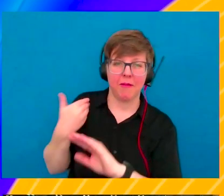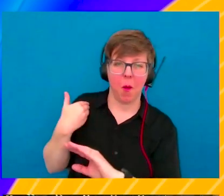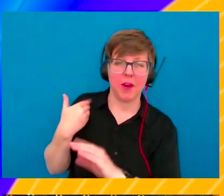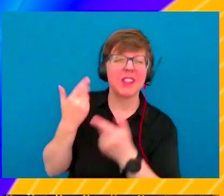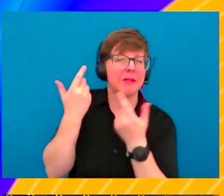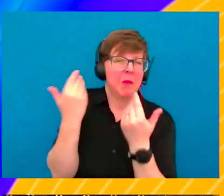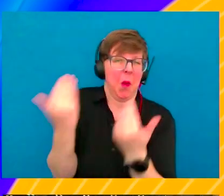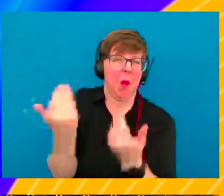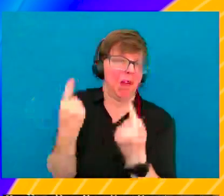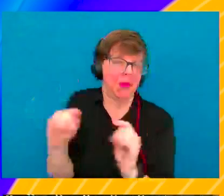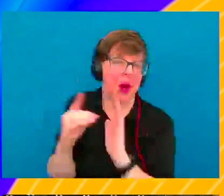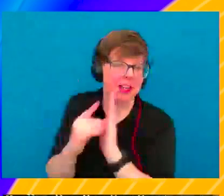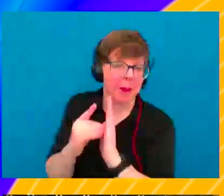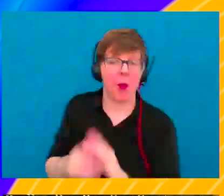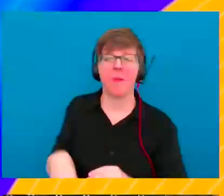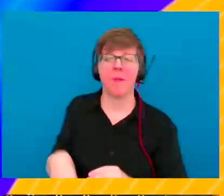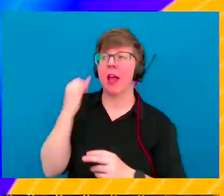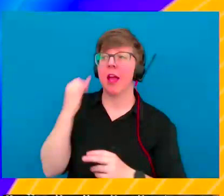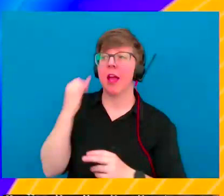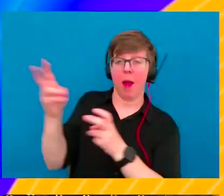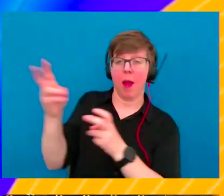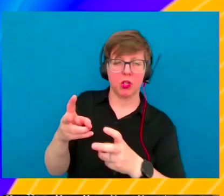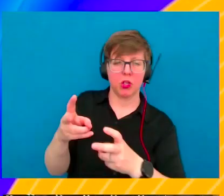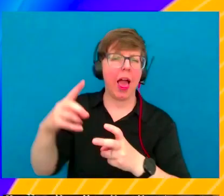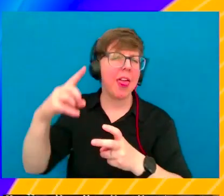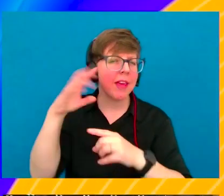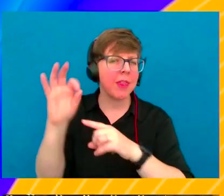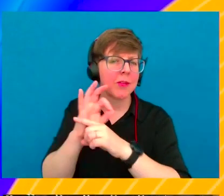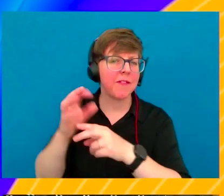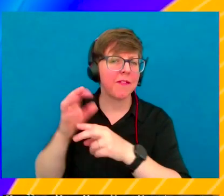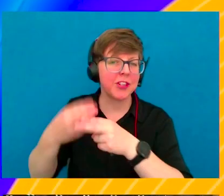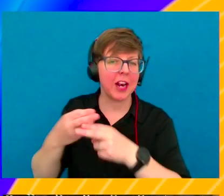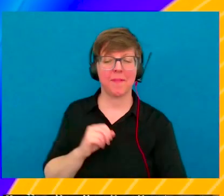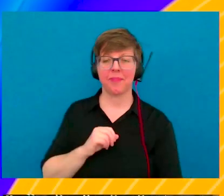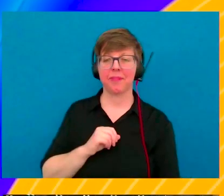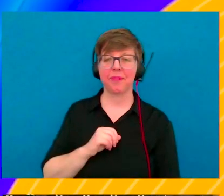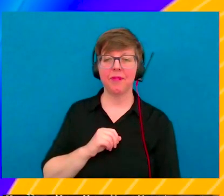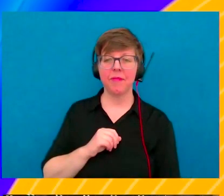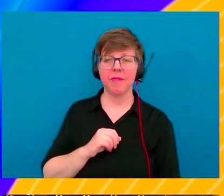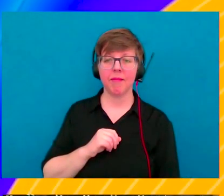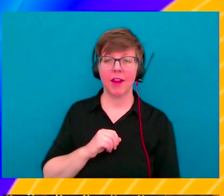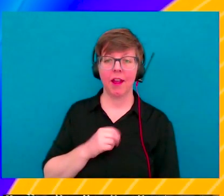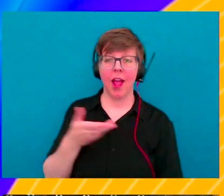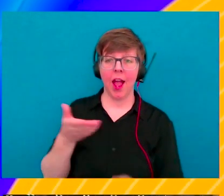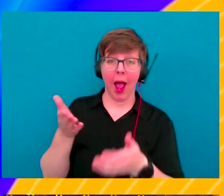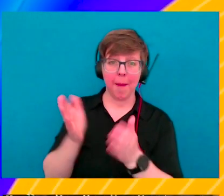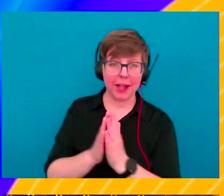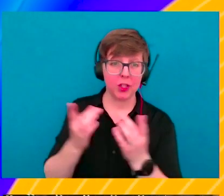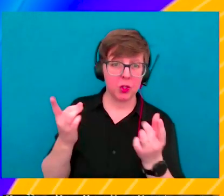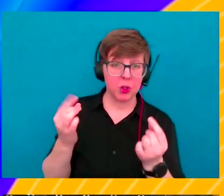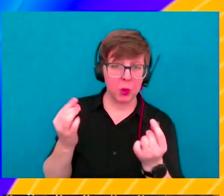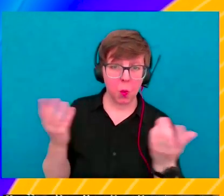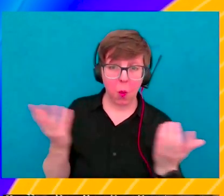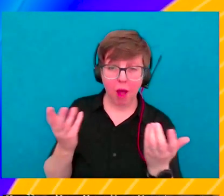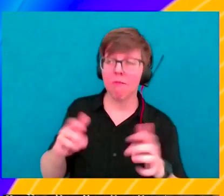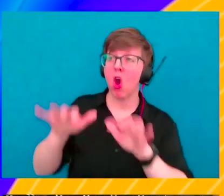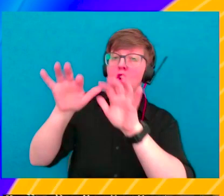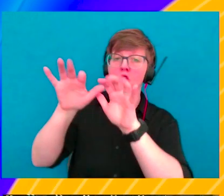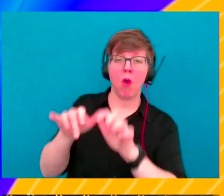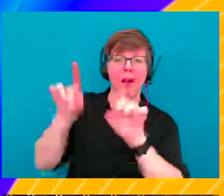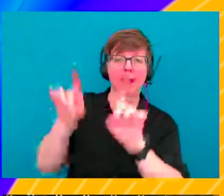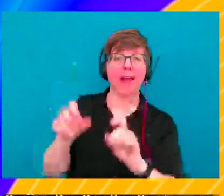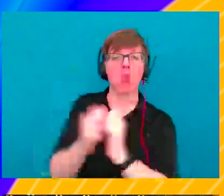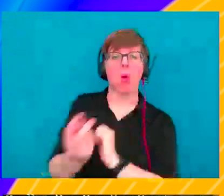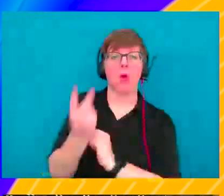here, I think this was the function name. And all I'm asking it to do is, hey, write a test that creates 2 users with different reg dates and